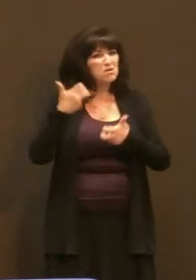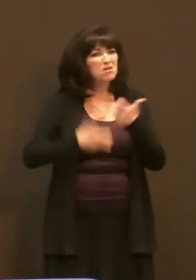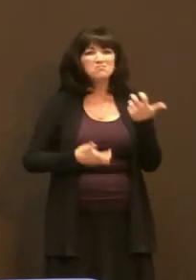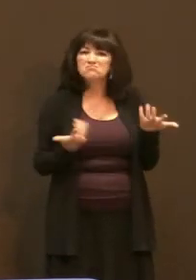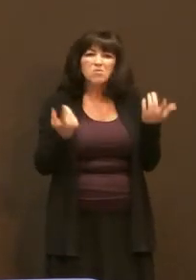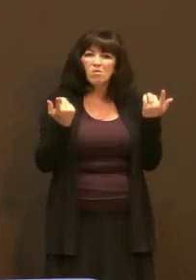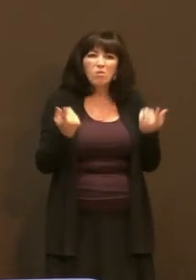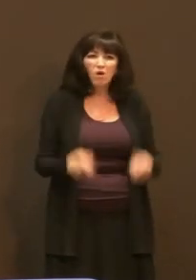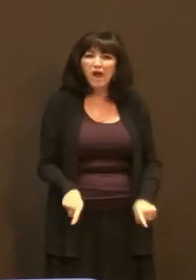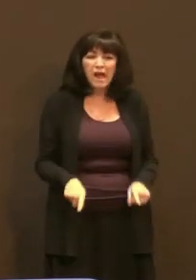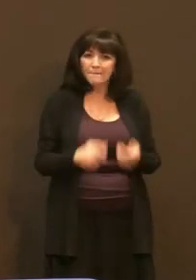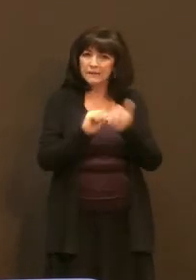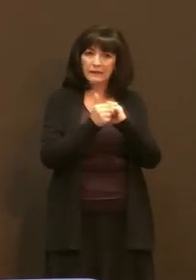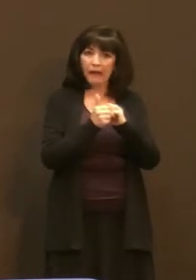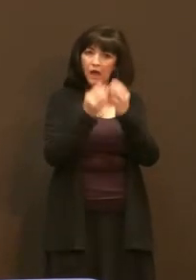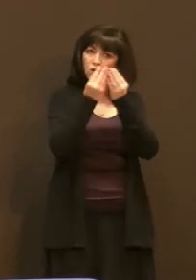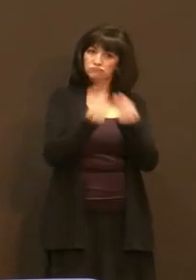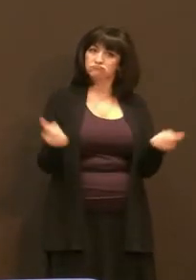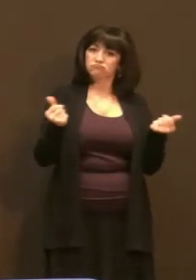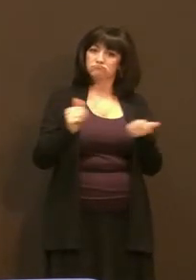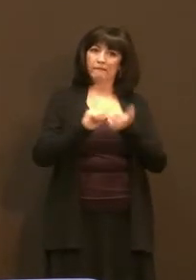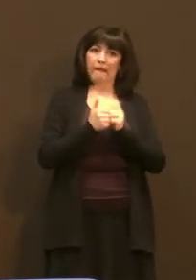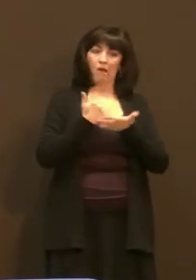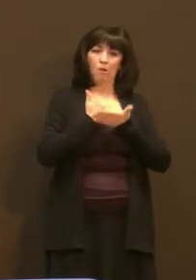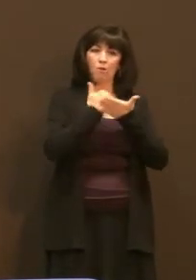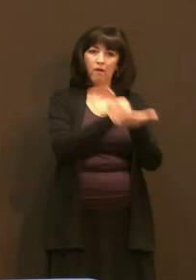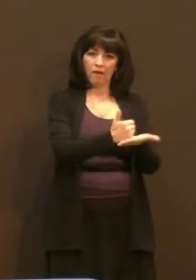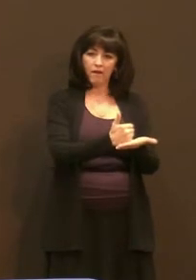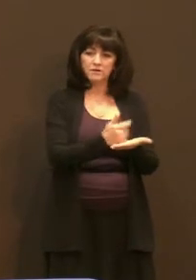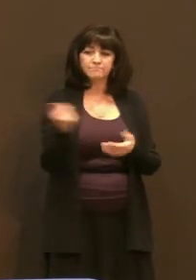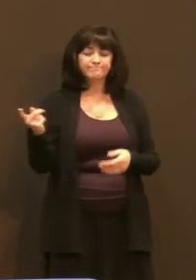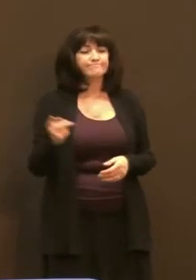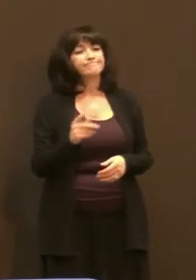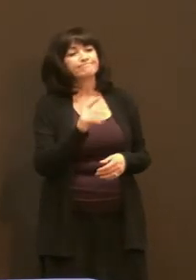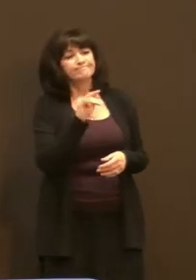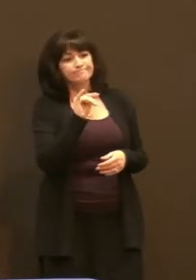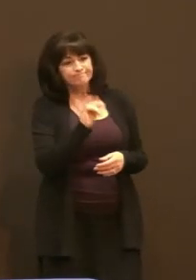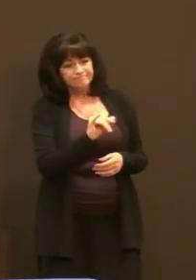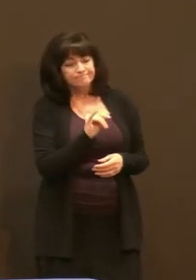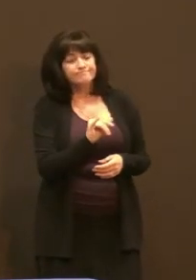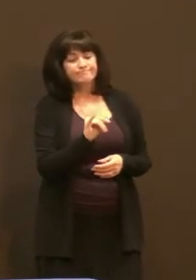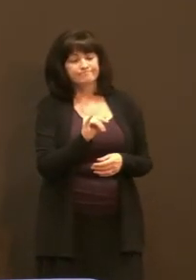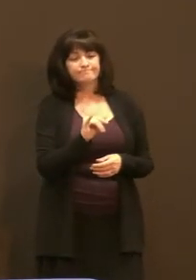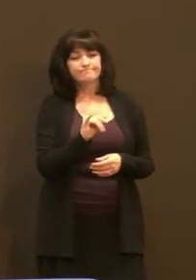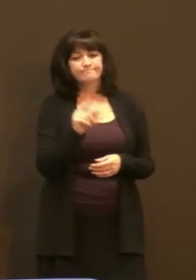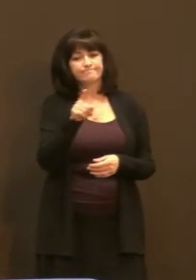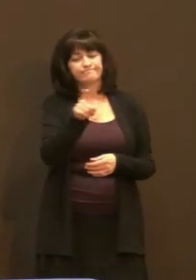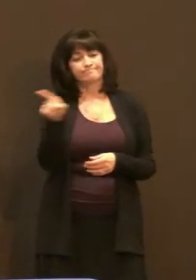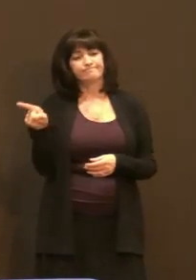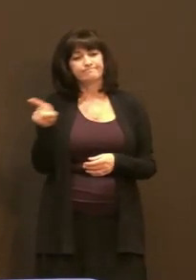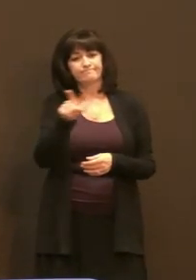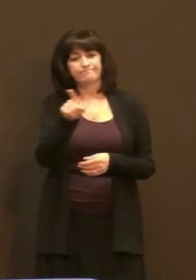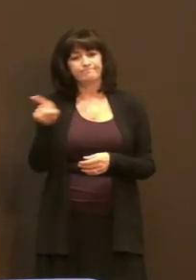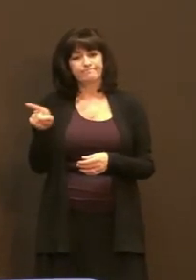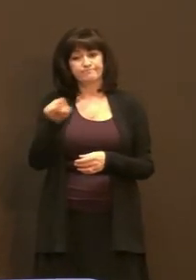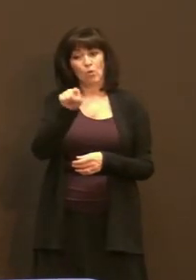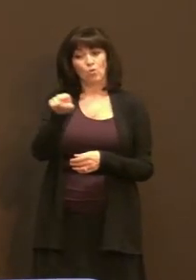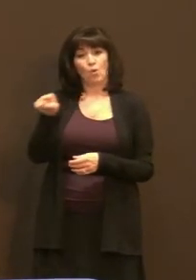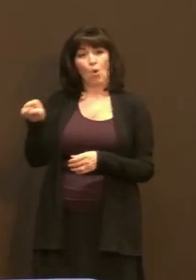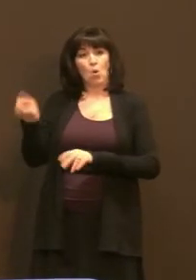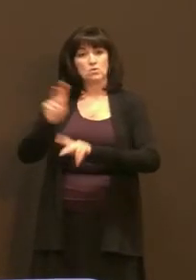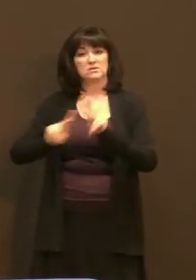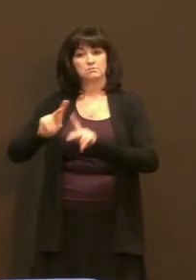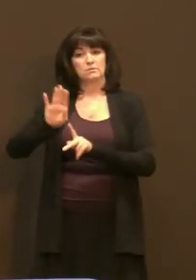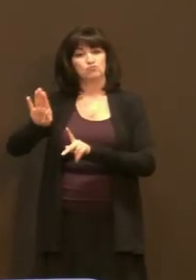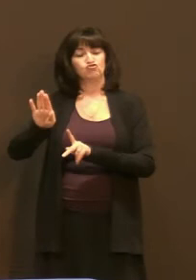unemployment, Secretary Cade. I will say that he and his people are doing a Herculean task, a job with a very difficult